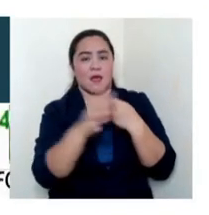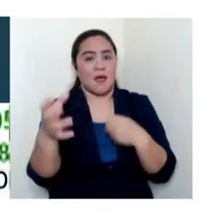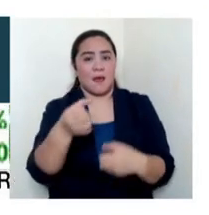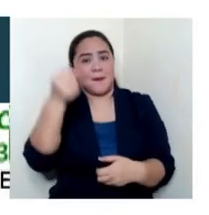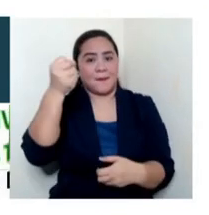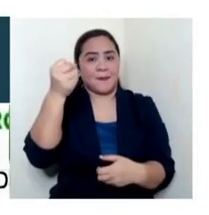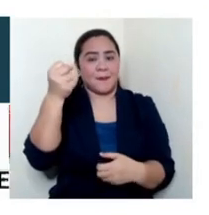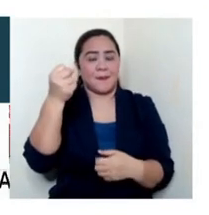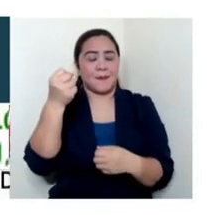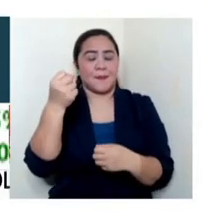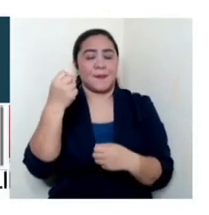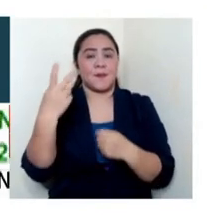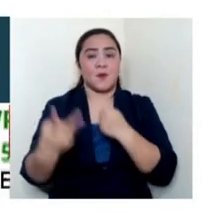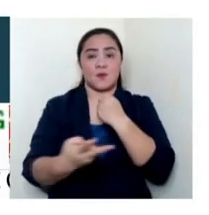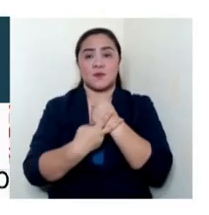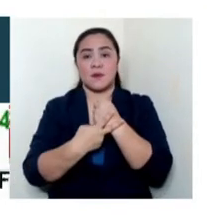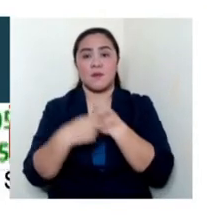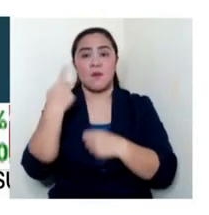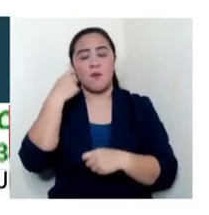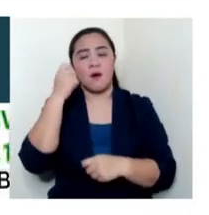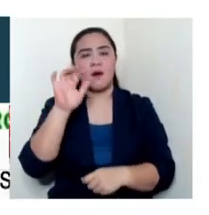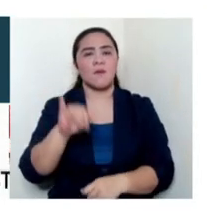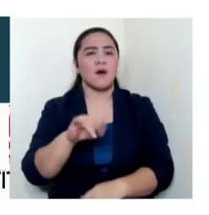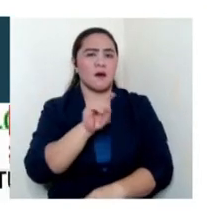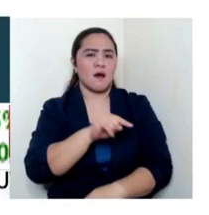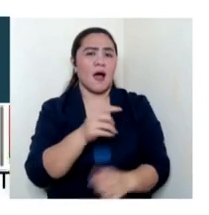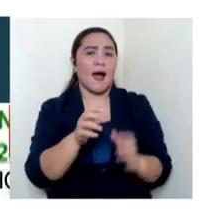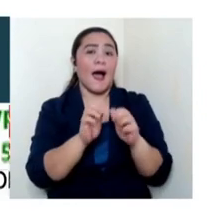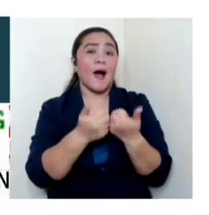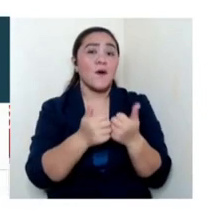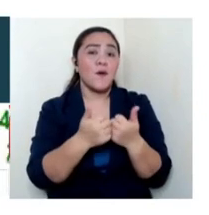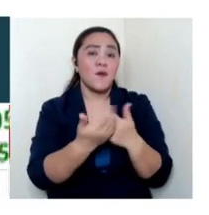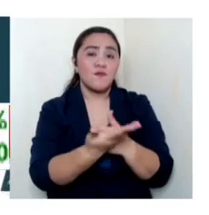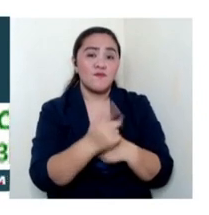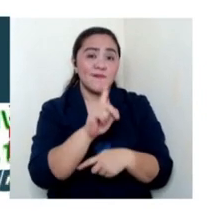after the elections. How were you able to go past that?